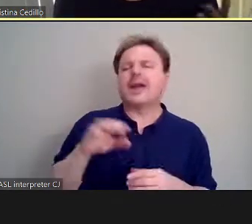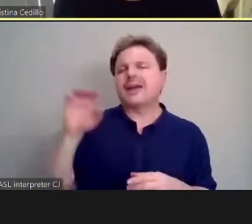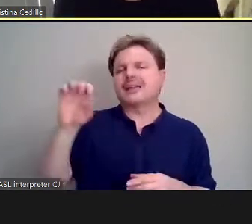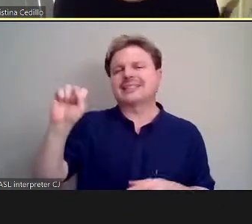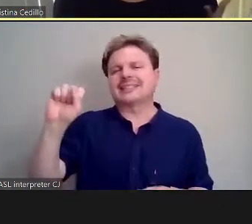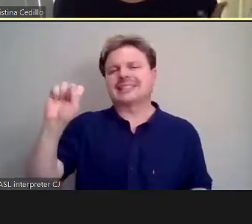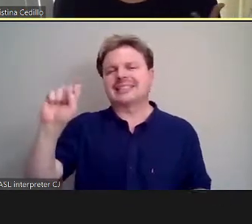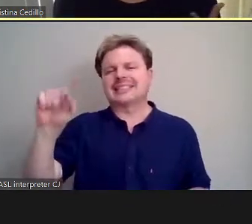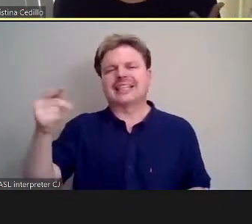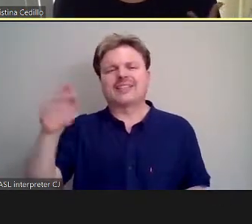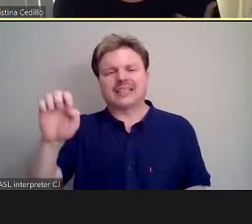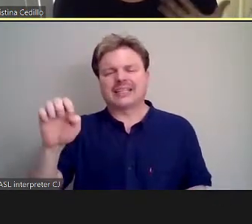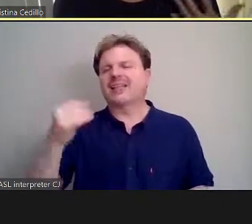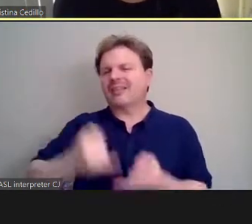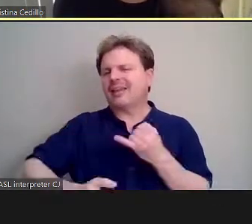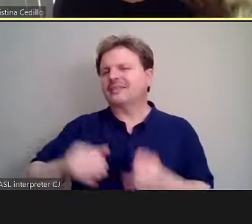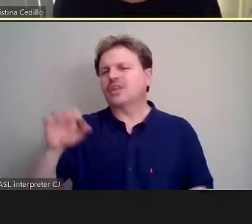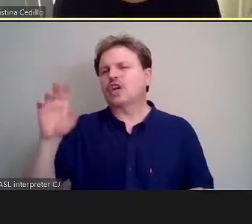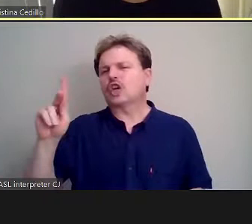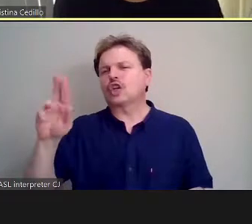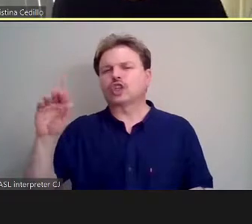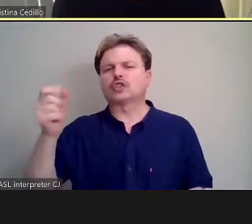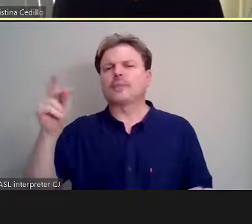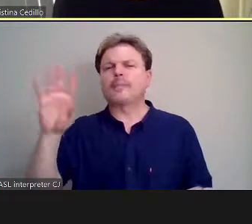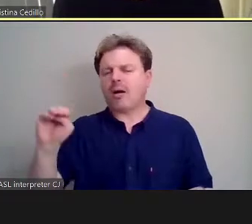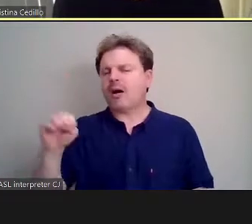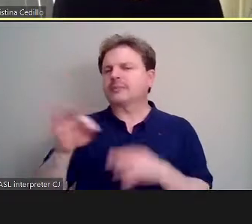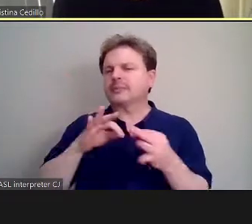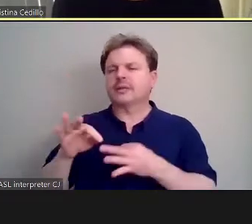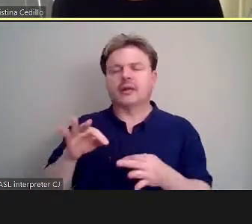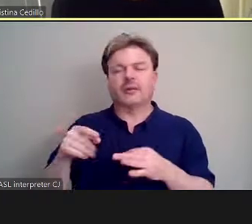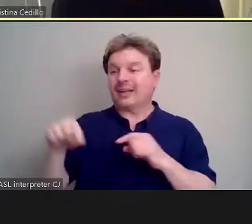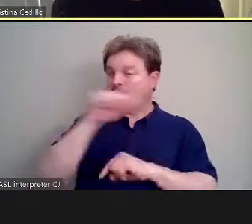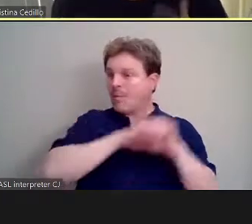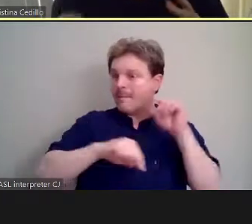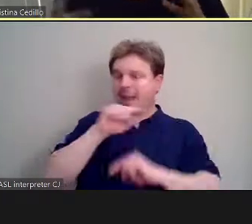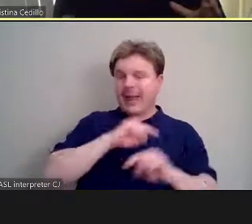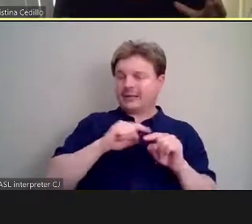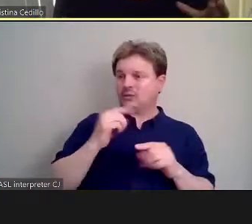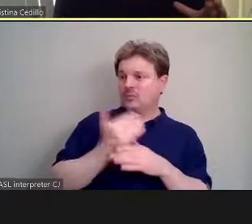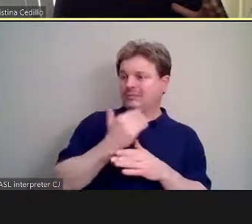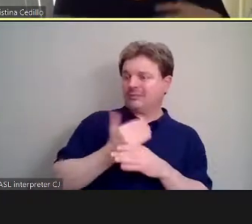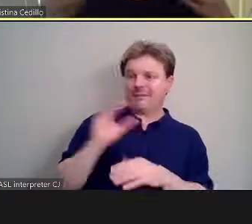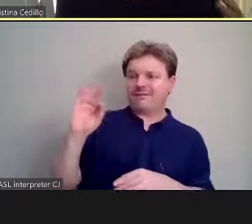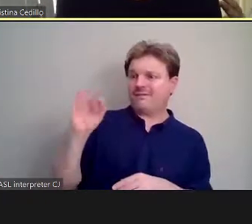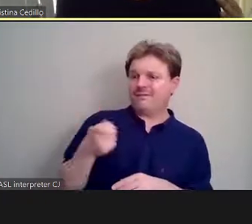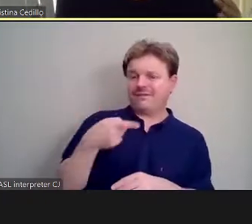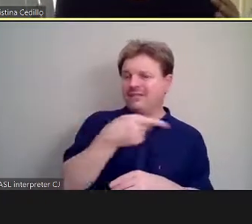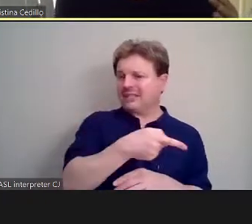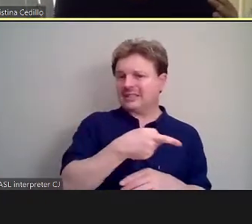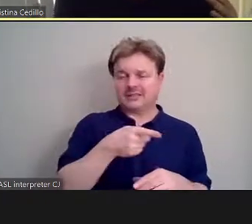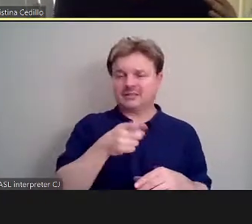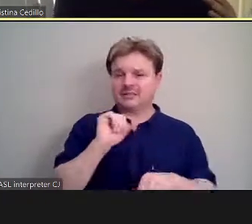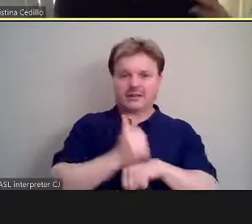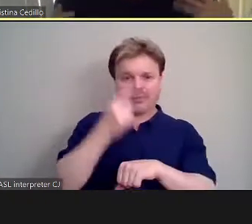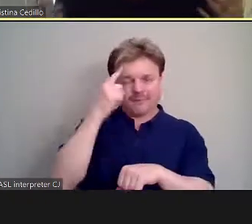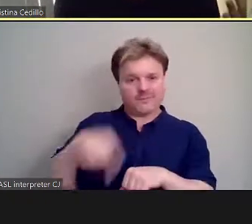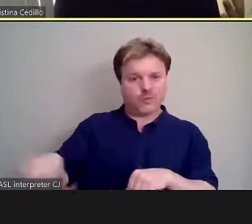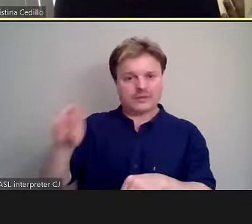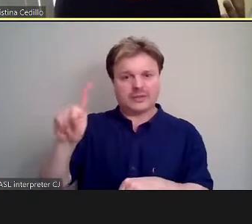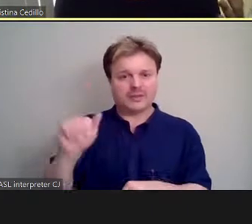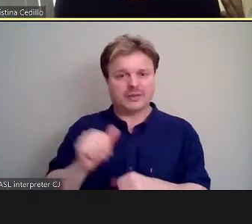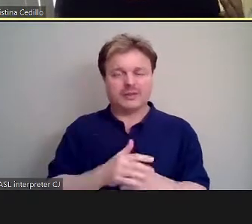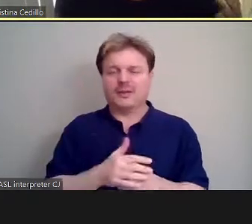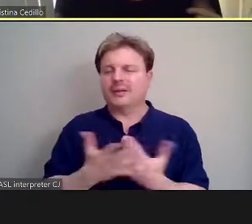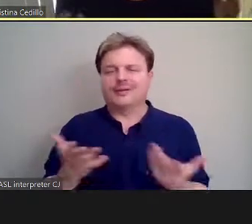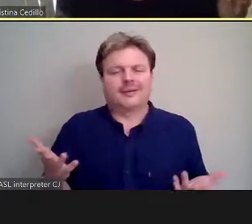can't retrofit, because that often tells us that disabled folks are not being planned